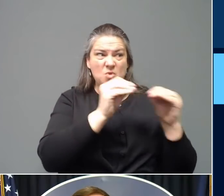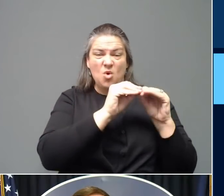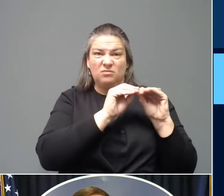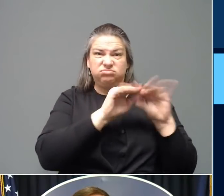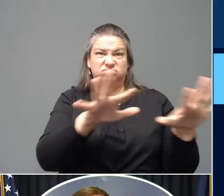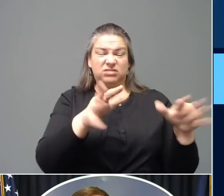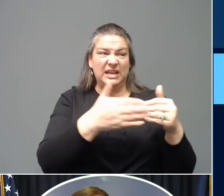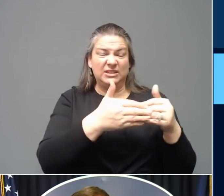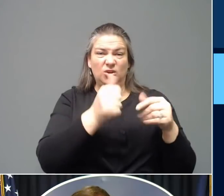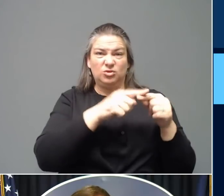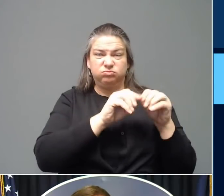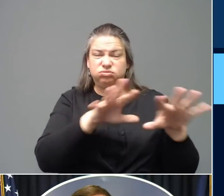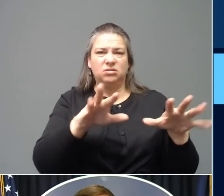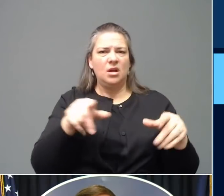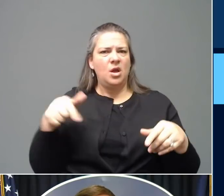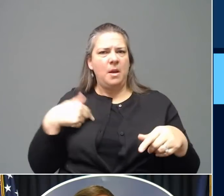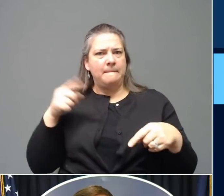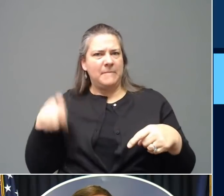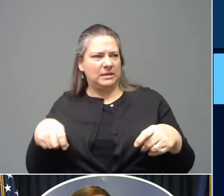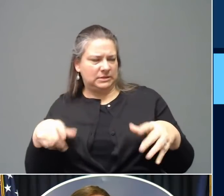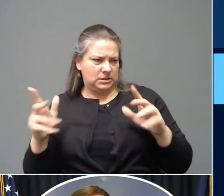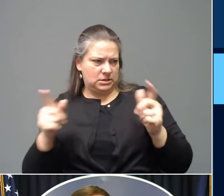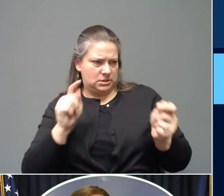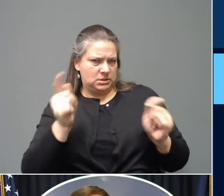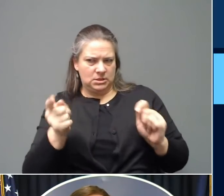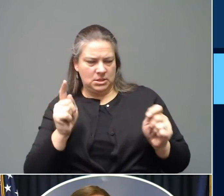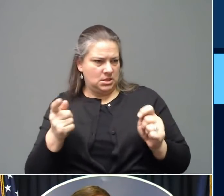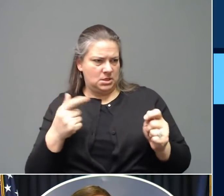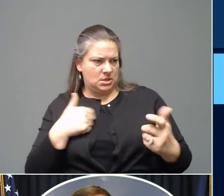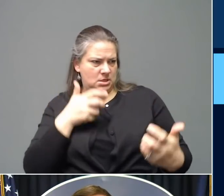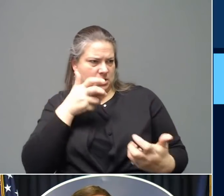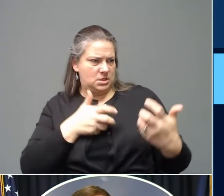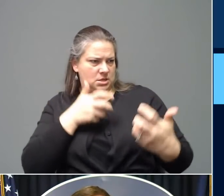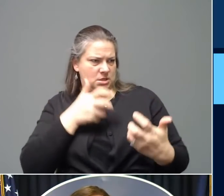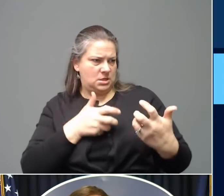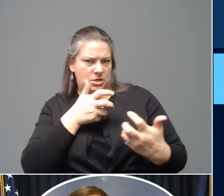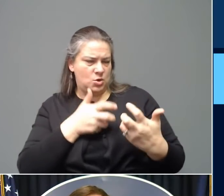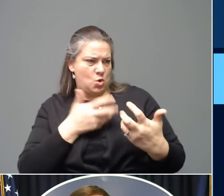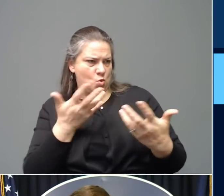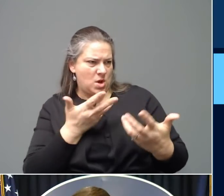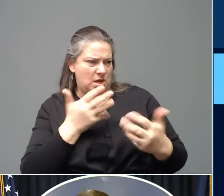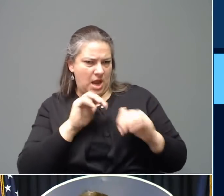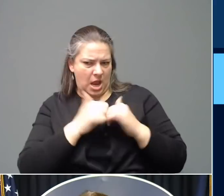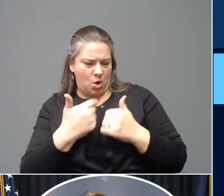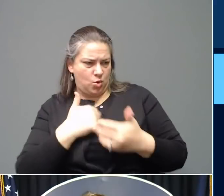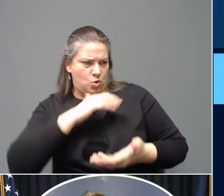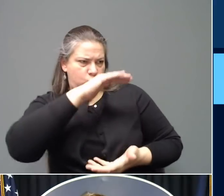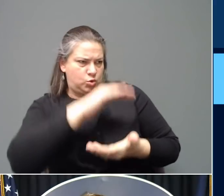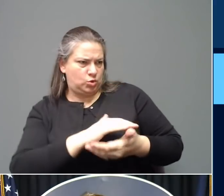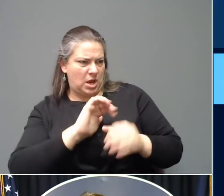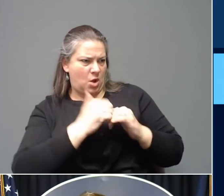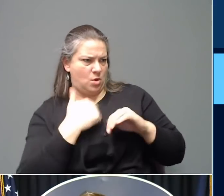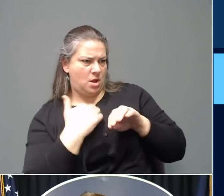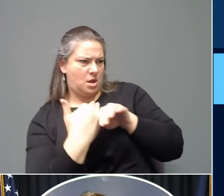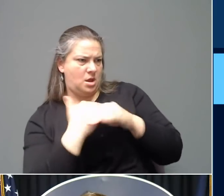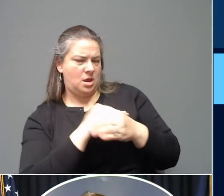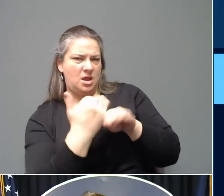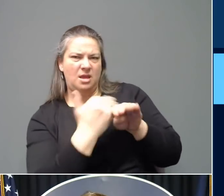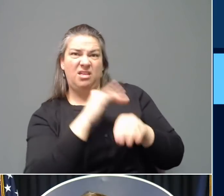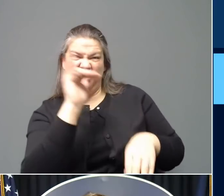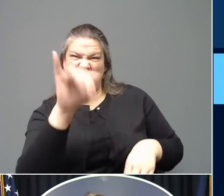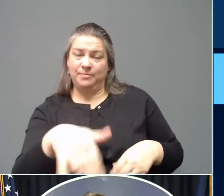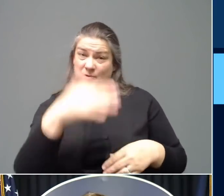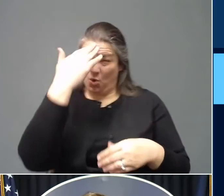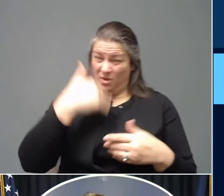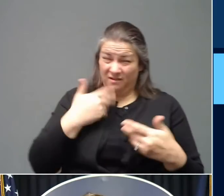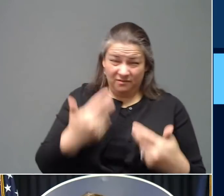put in place, when needed, the steps that we know reduce the spread. We've shown the Commonwealth that 3 straight times.